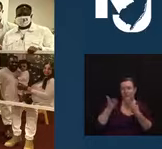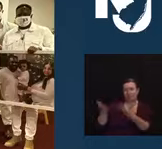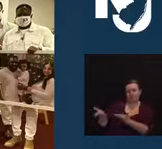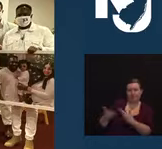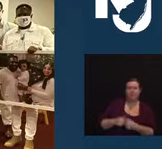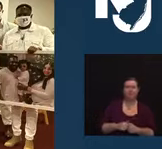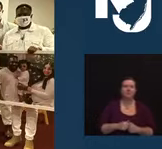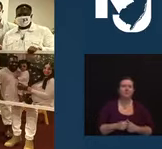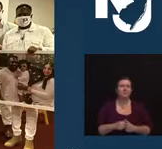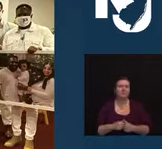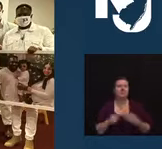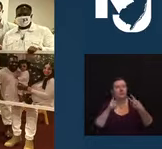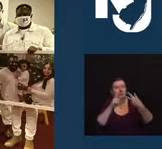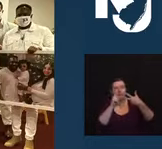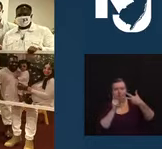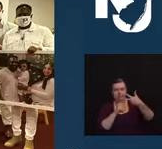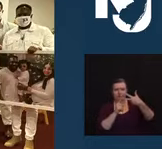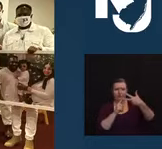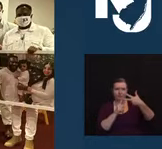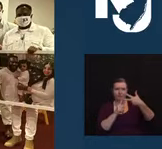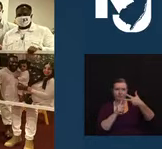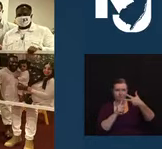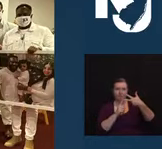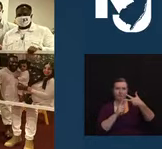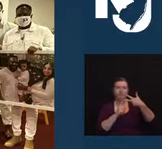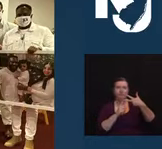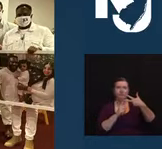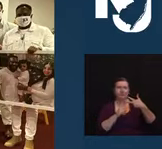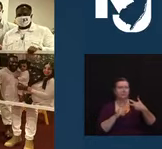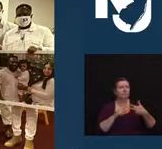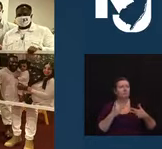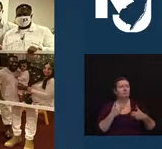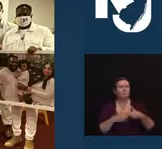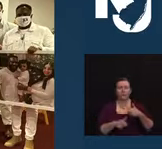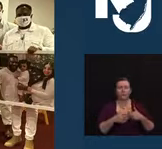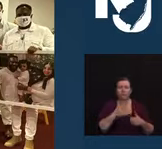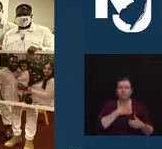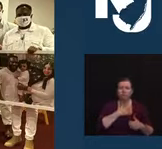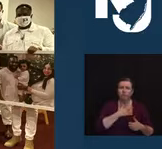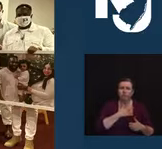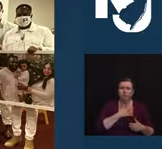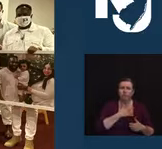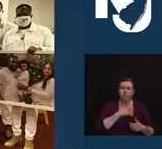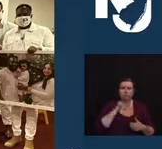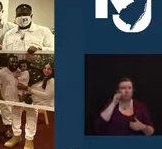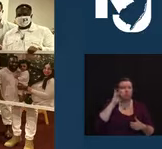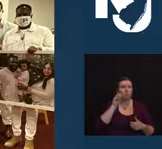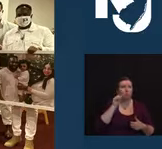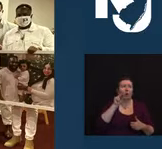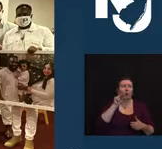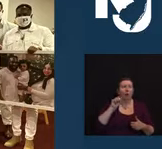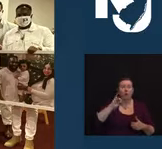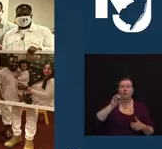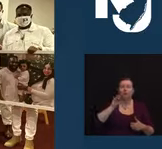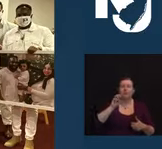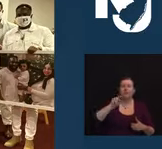So the last one today is a particularly tough one. We remember Joanna Jimenez of Patterson. She is the